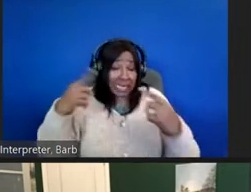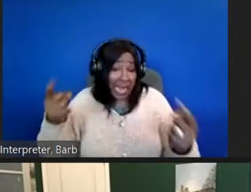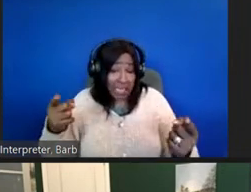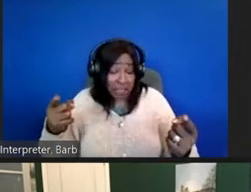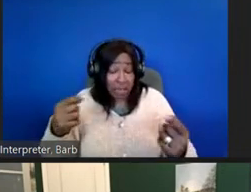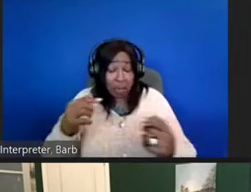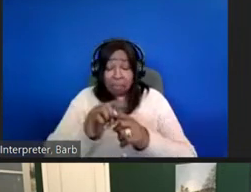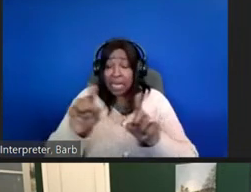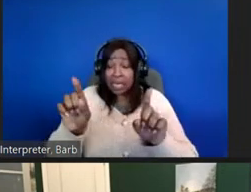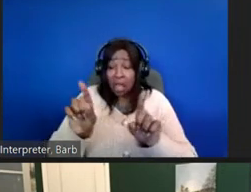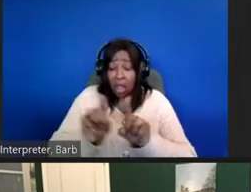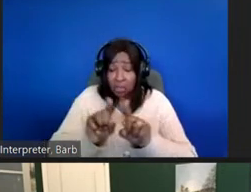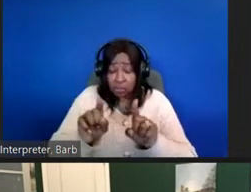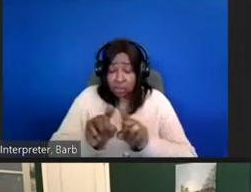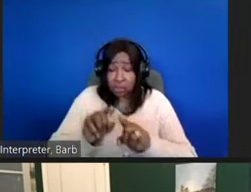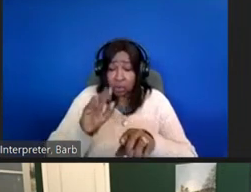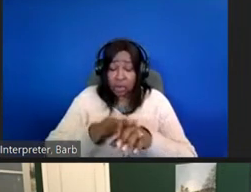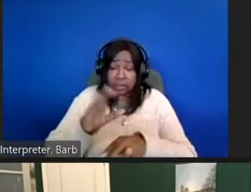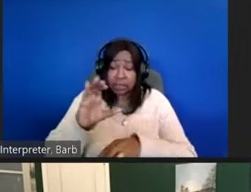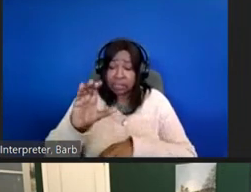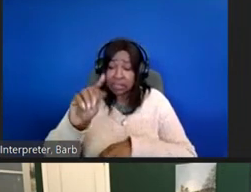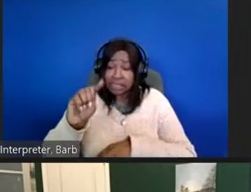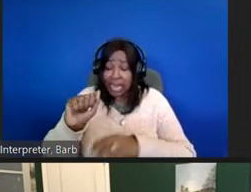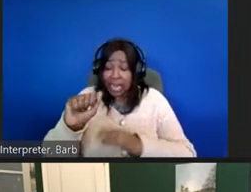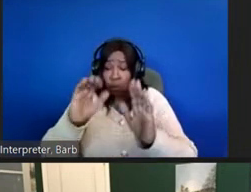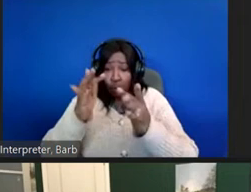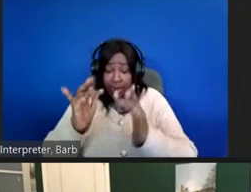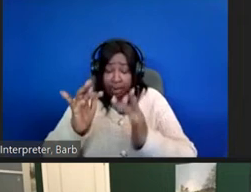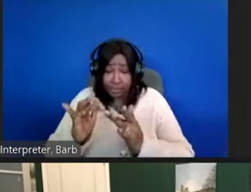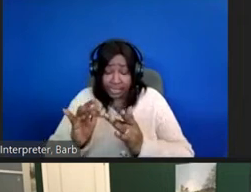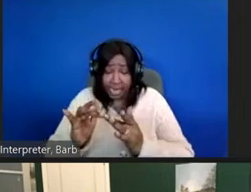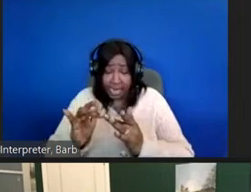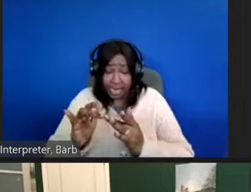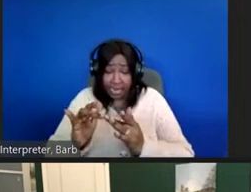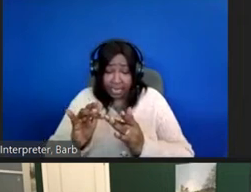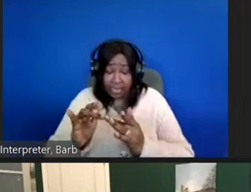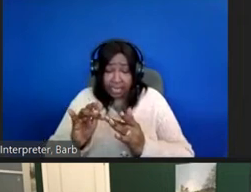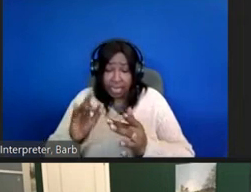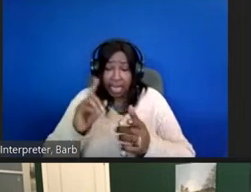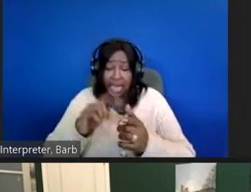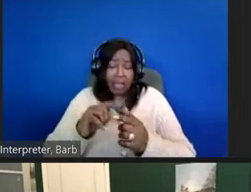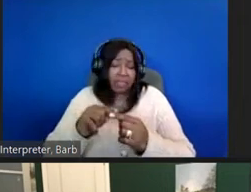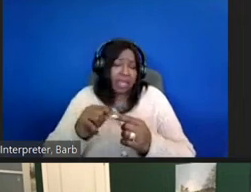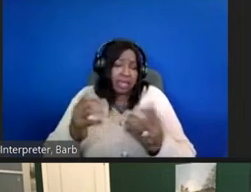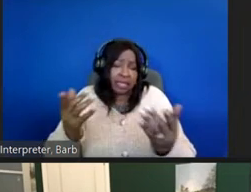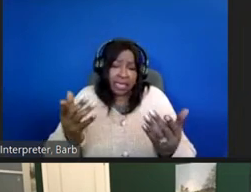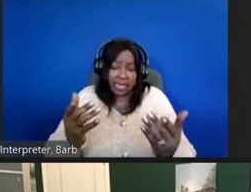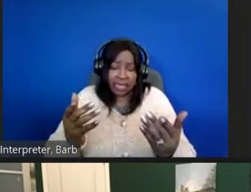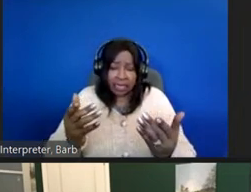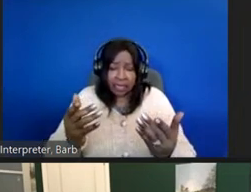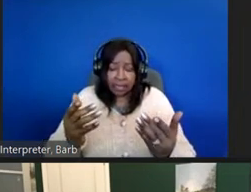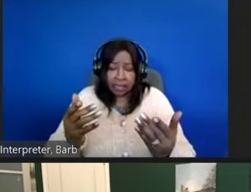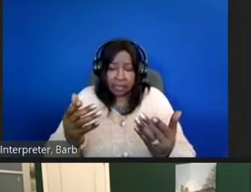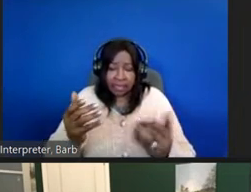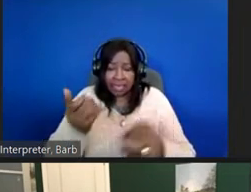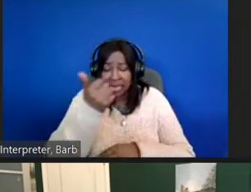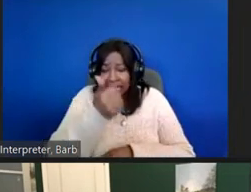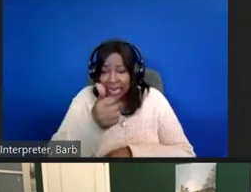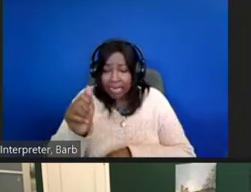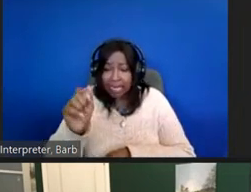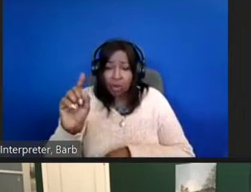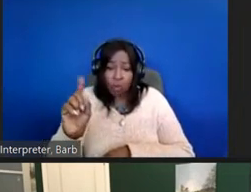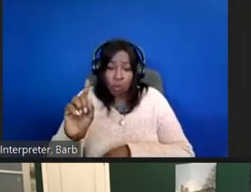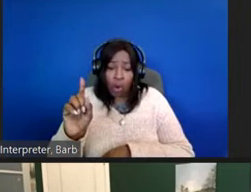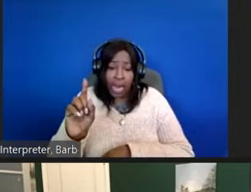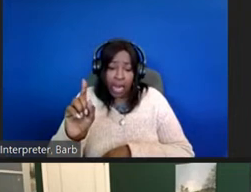also on the CTA's website, and then even, you know, anywhere,